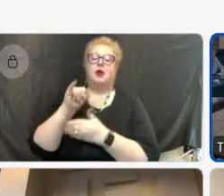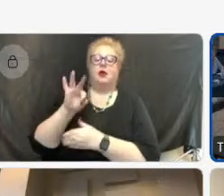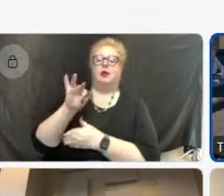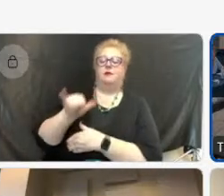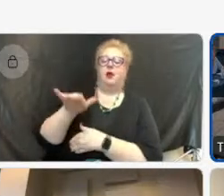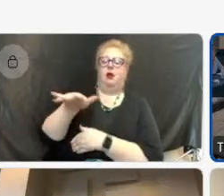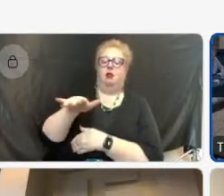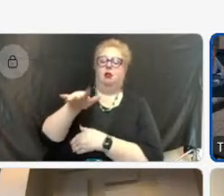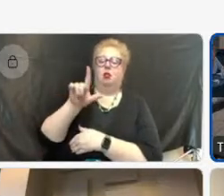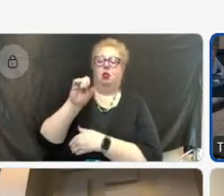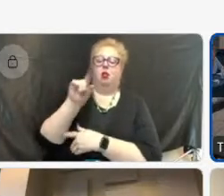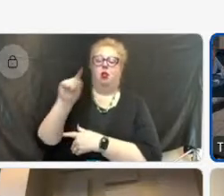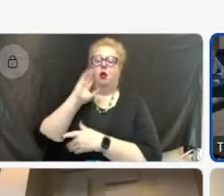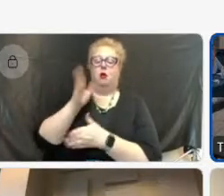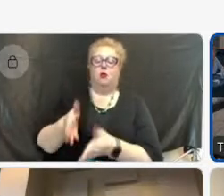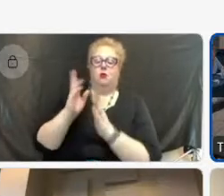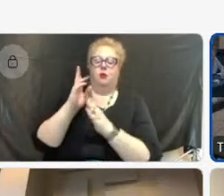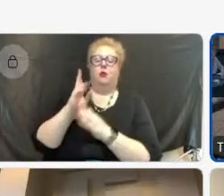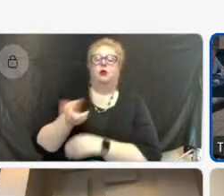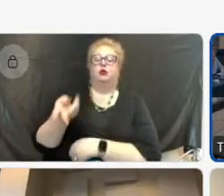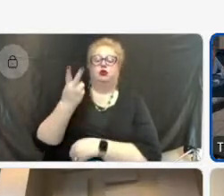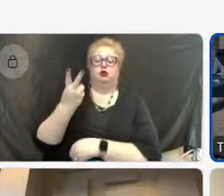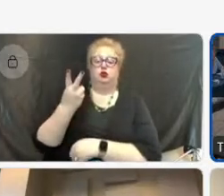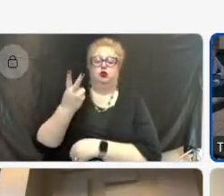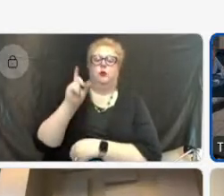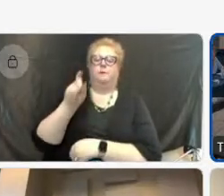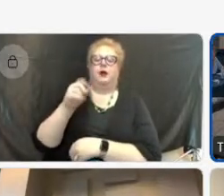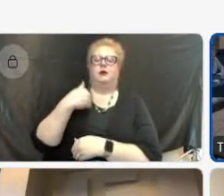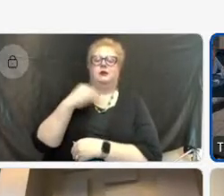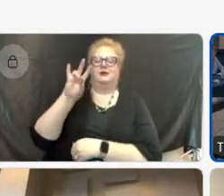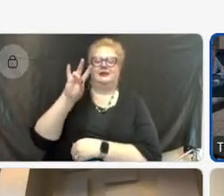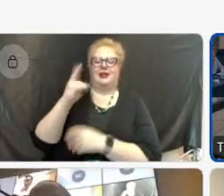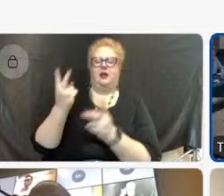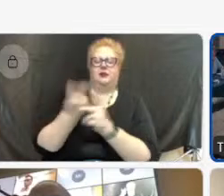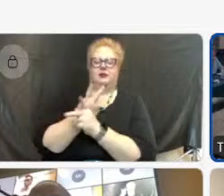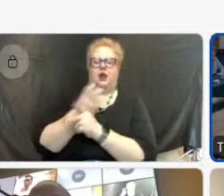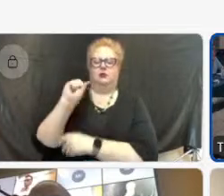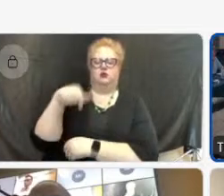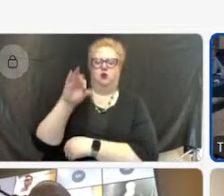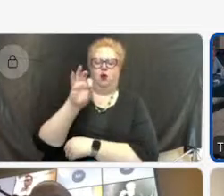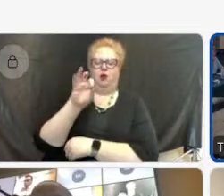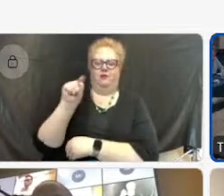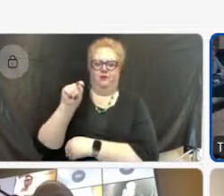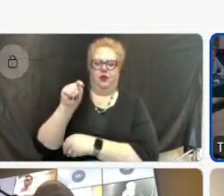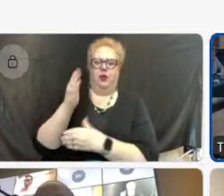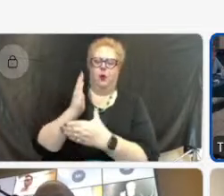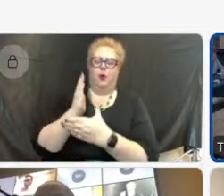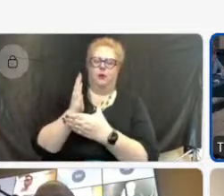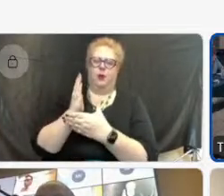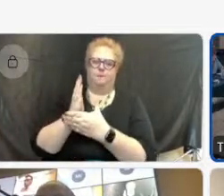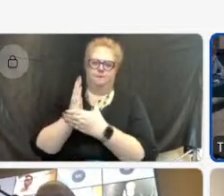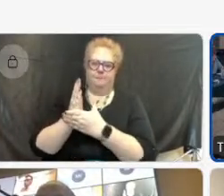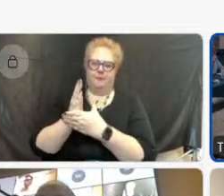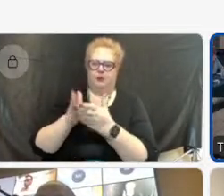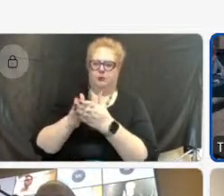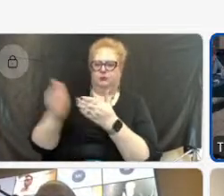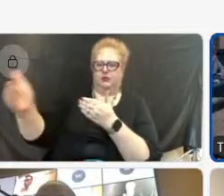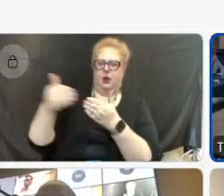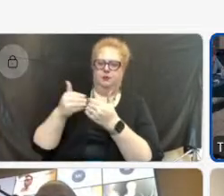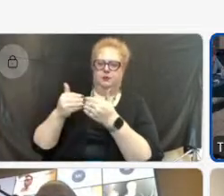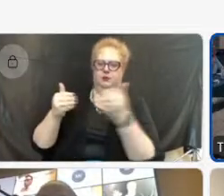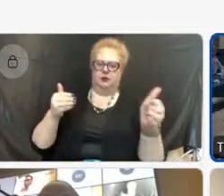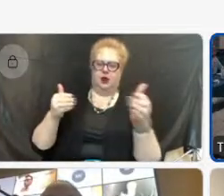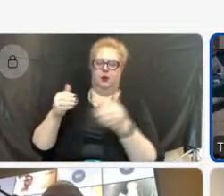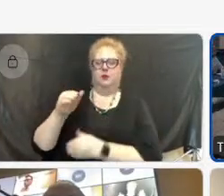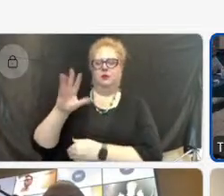residence, the minimum lot area shall be 7,000 square feet with a minimum width of 50 feet and a minimum depth of 100 feet. Staff feels that the